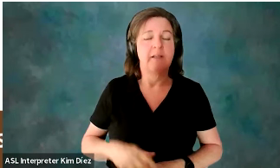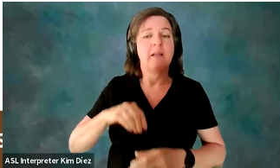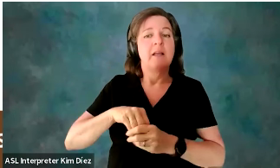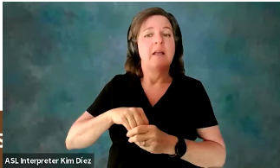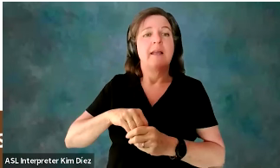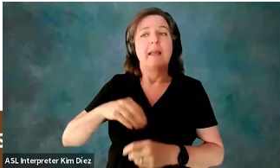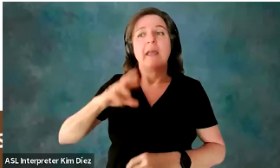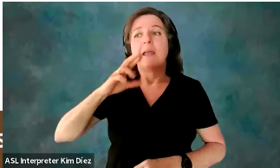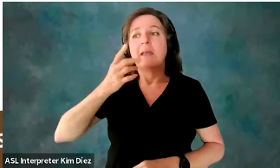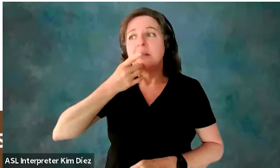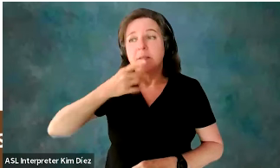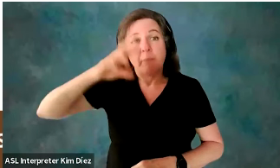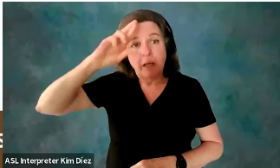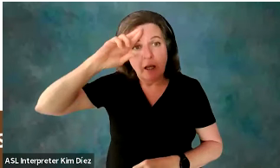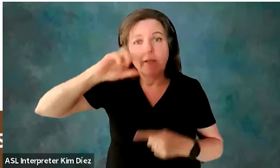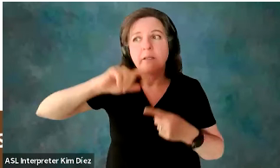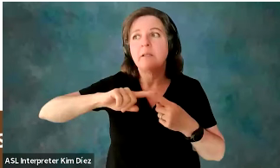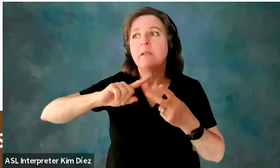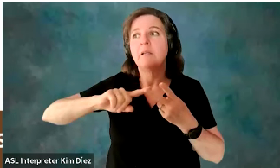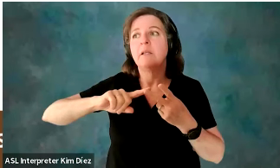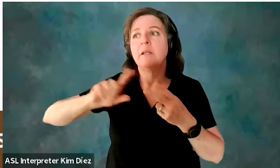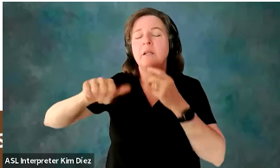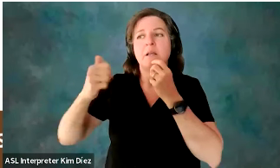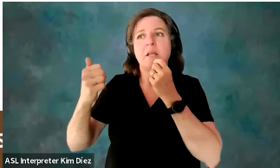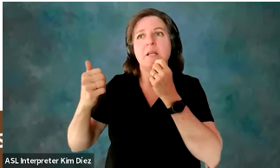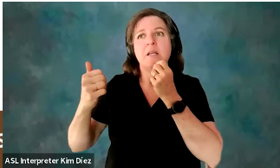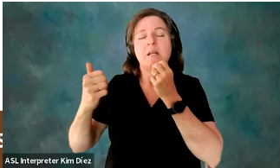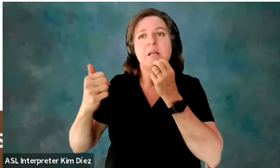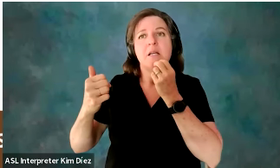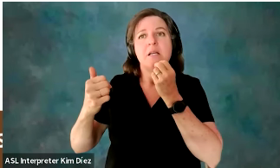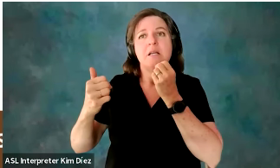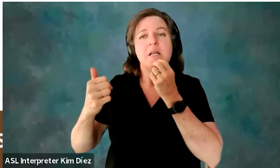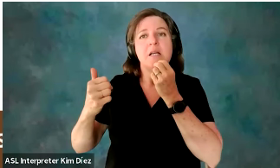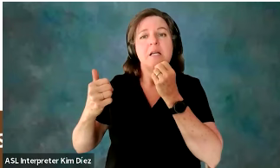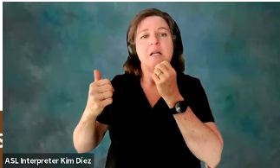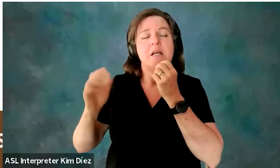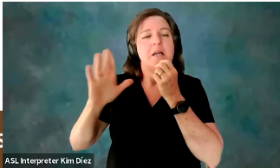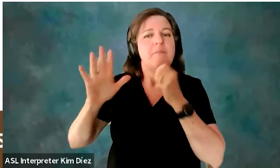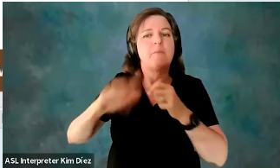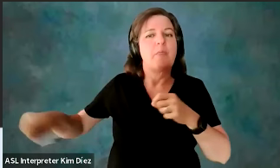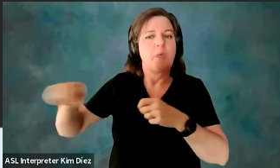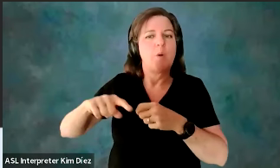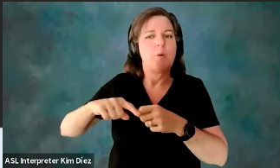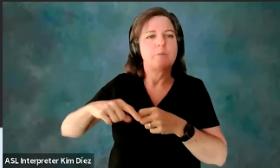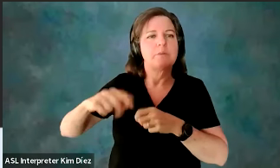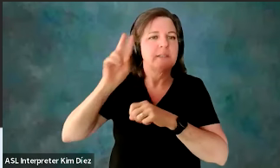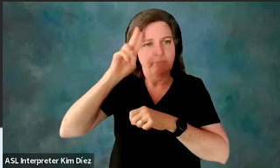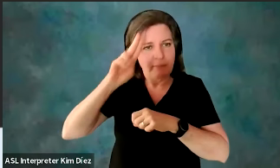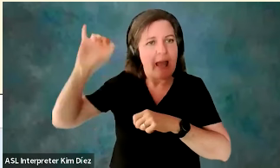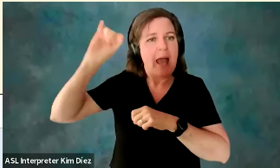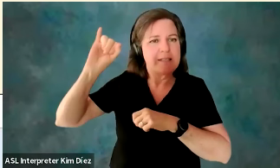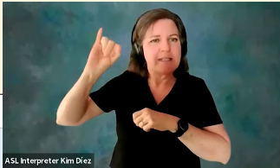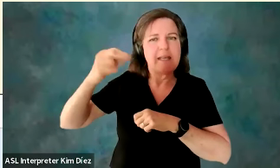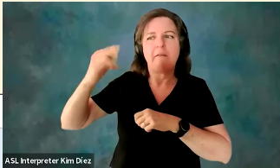in the Dominican Republic or in the Hispaniola in Haiti. We